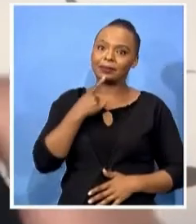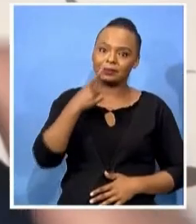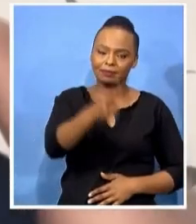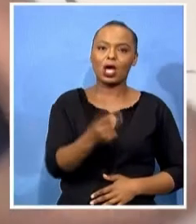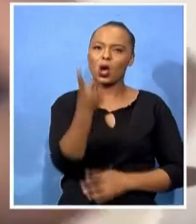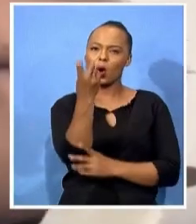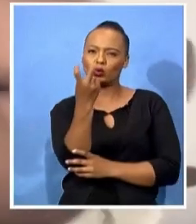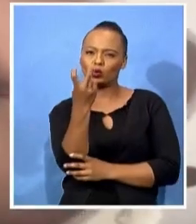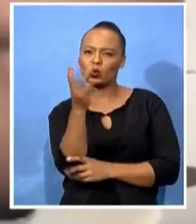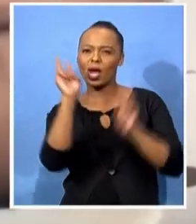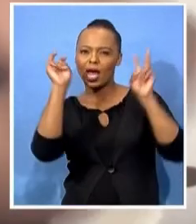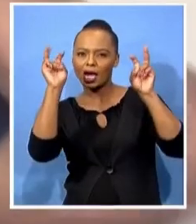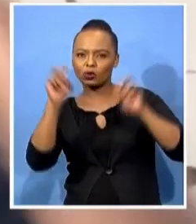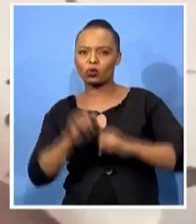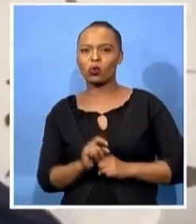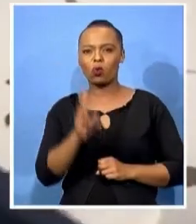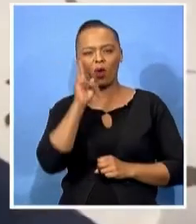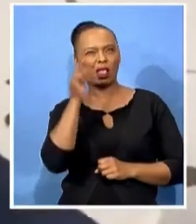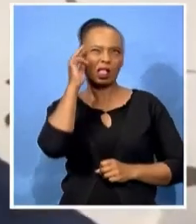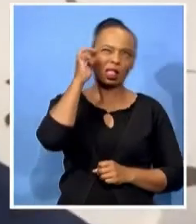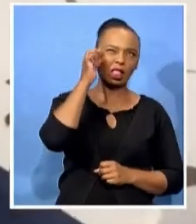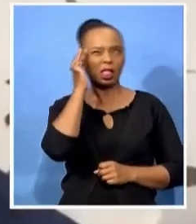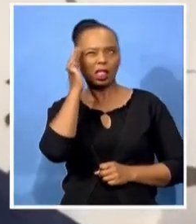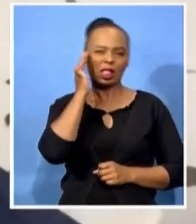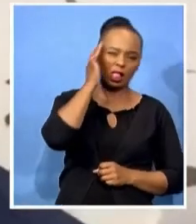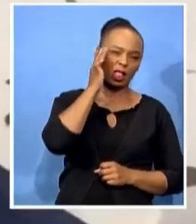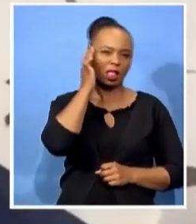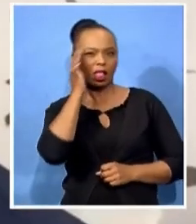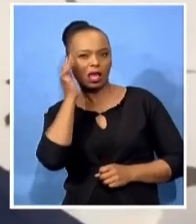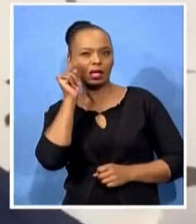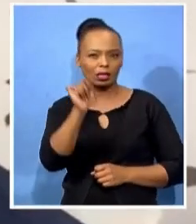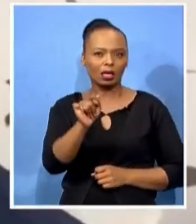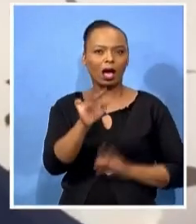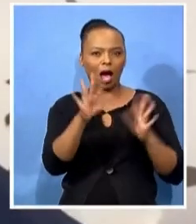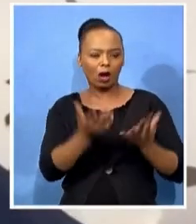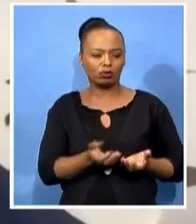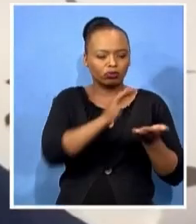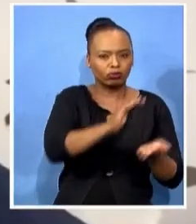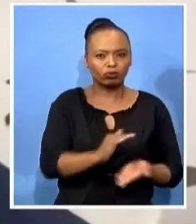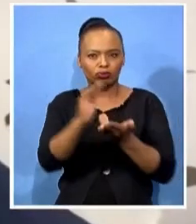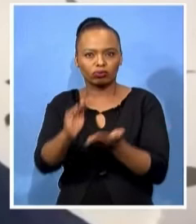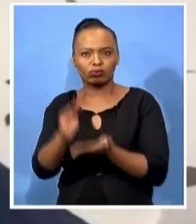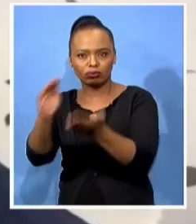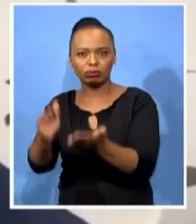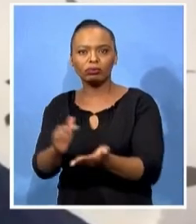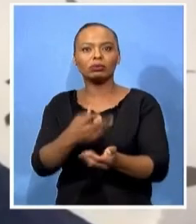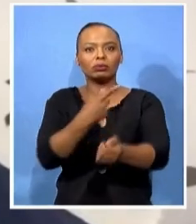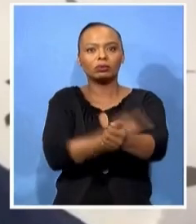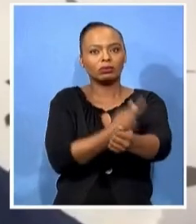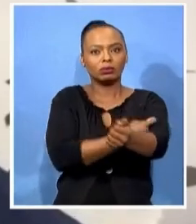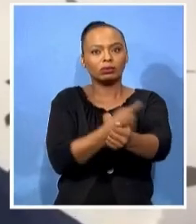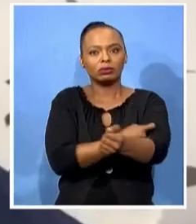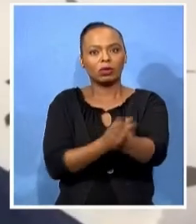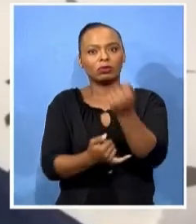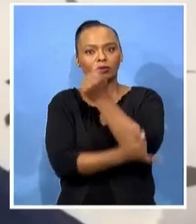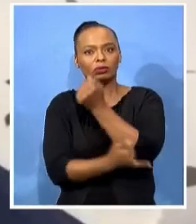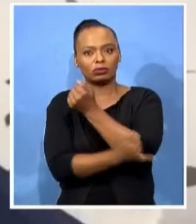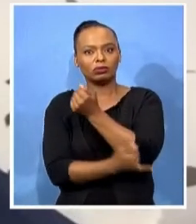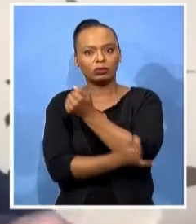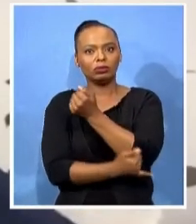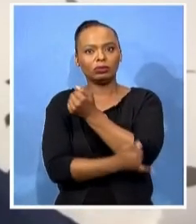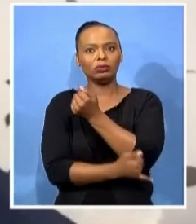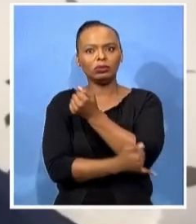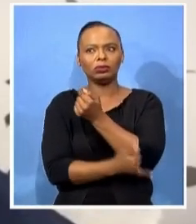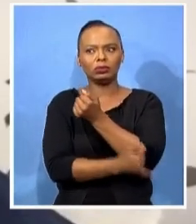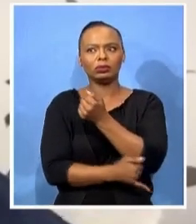to giving out of vaccines to countries. The other one is regulatory approval, which you've stated